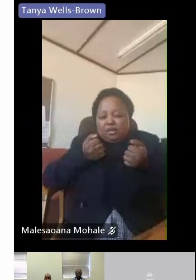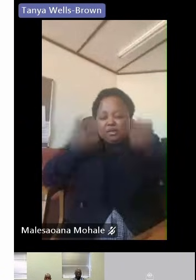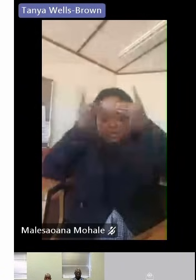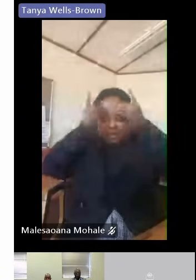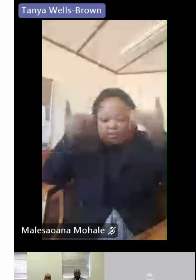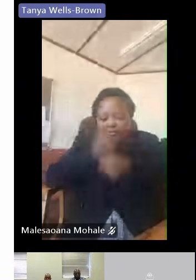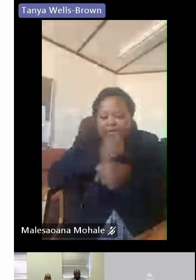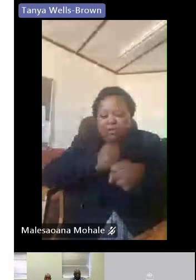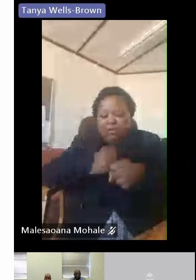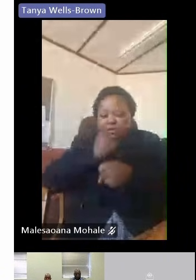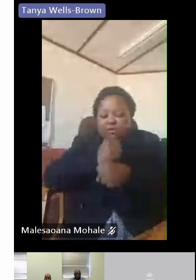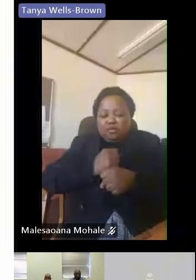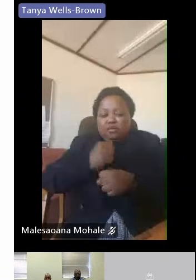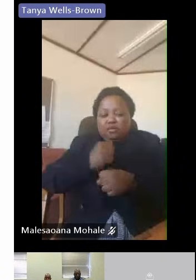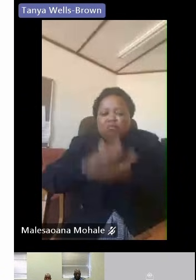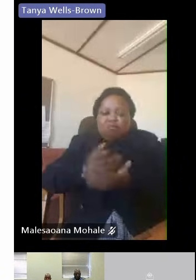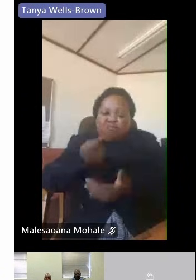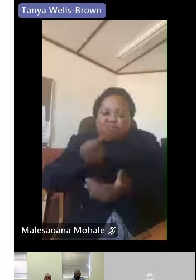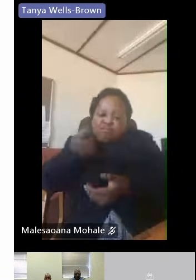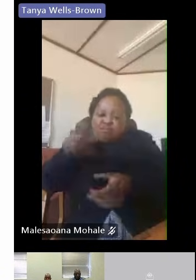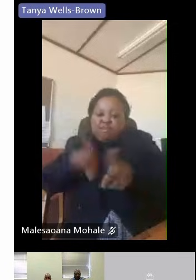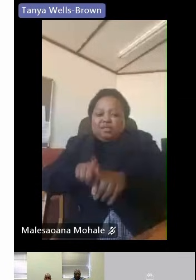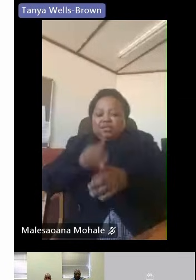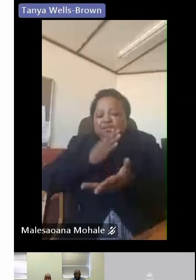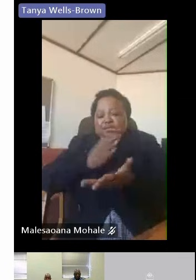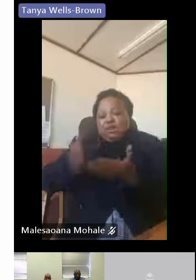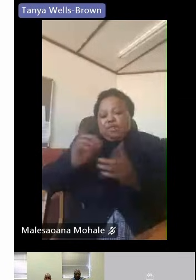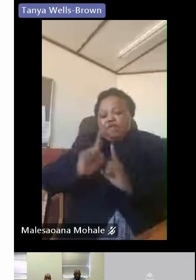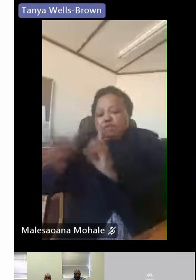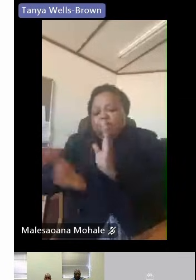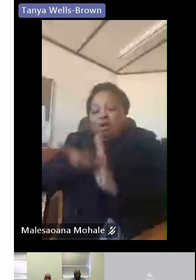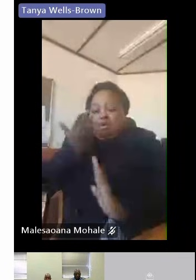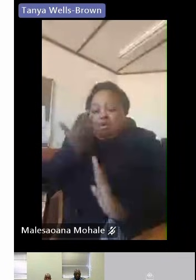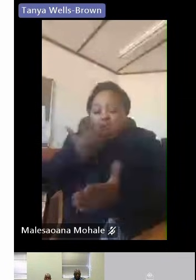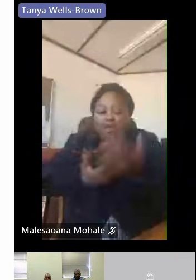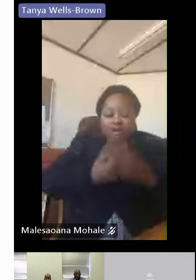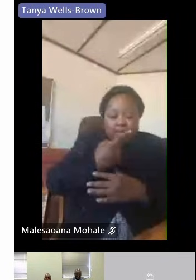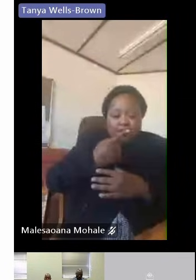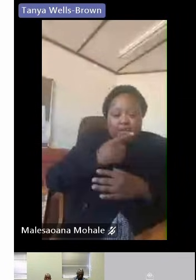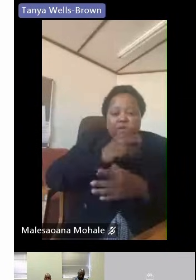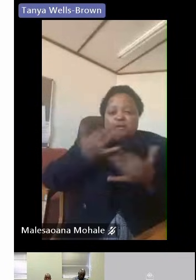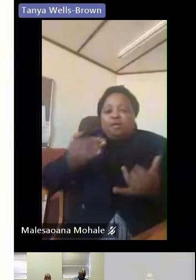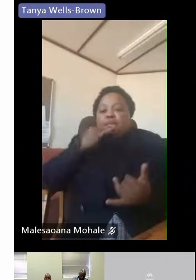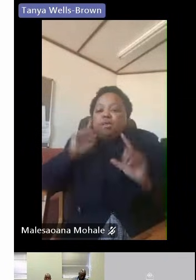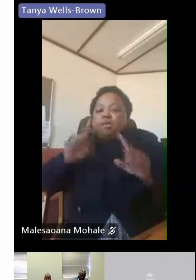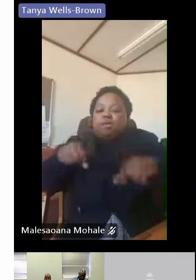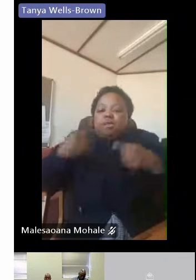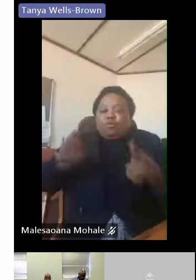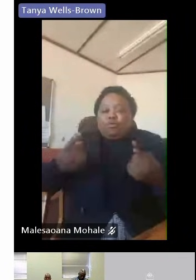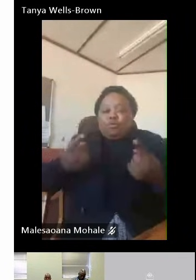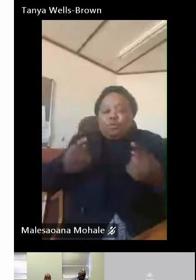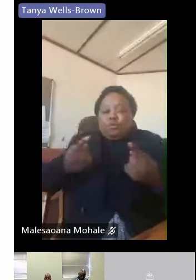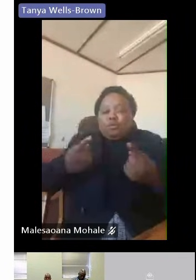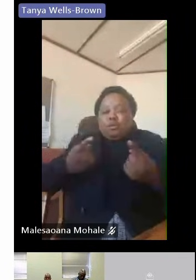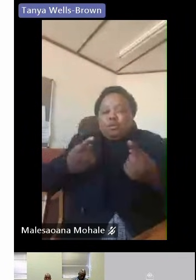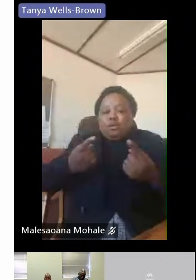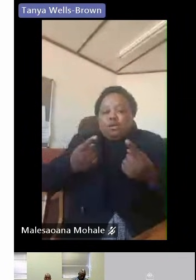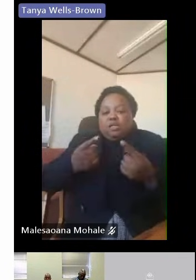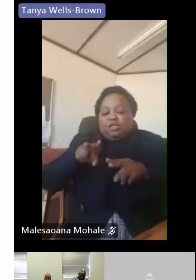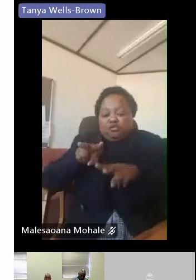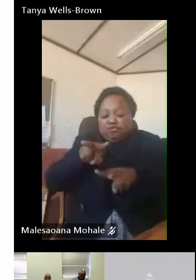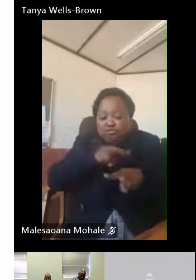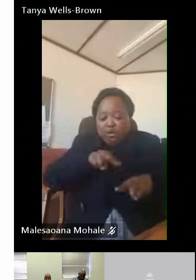on without follow-up. So once the referrals happened, they're not able to track what actually happens to anybody.